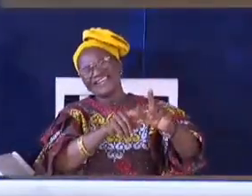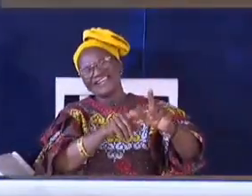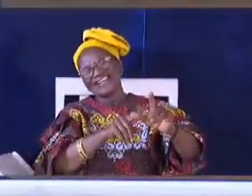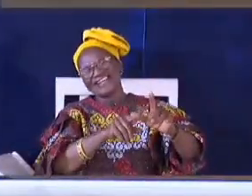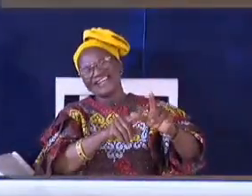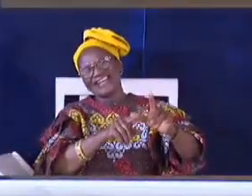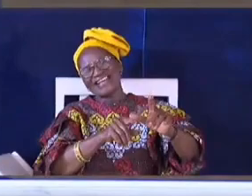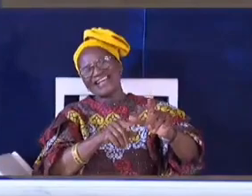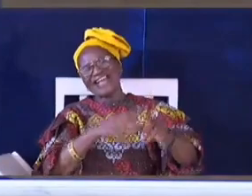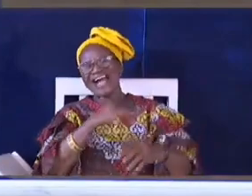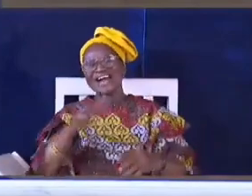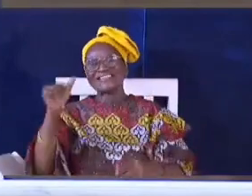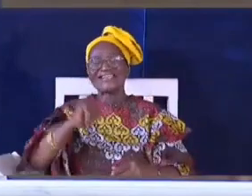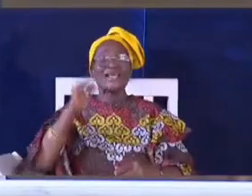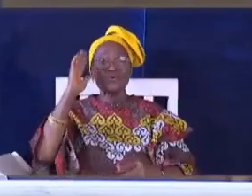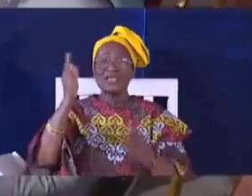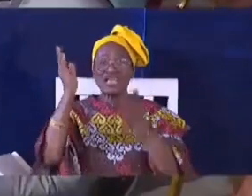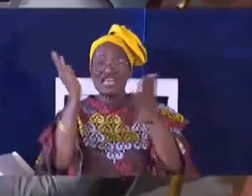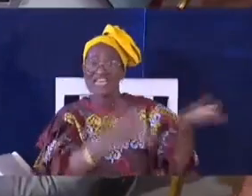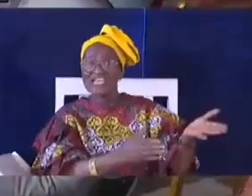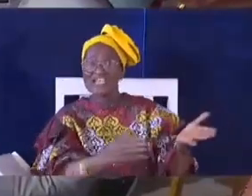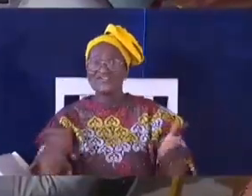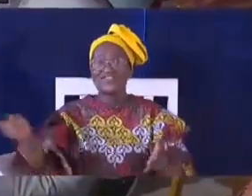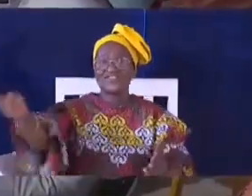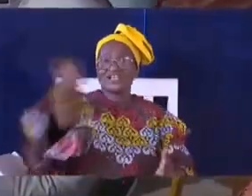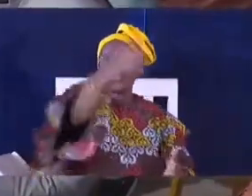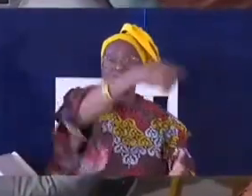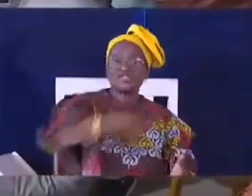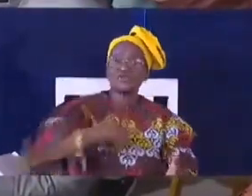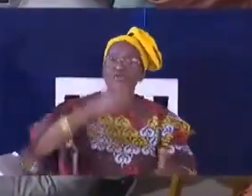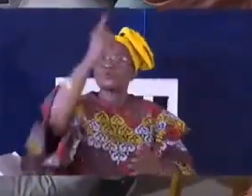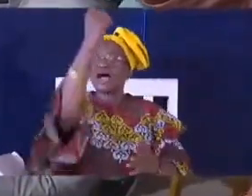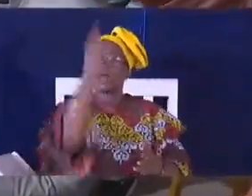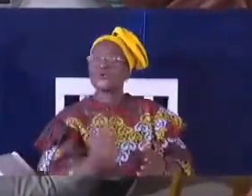And they will leave you alone.